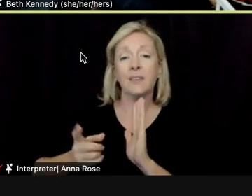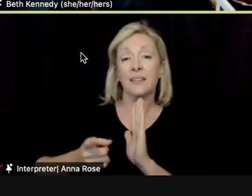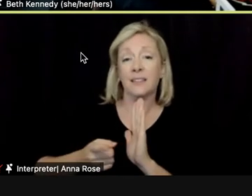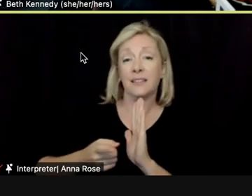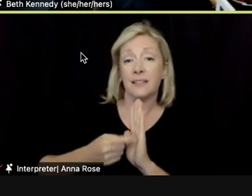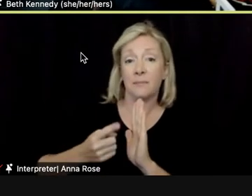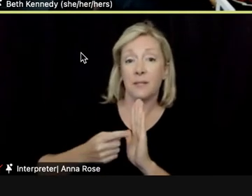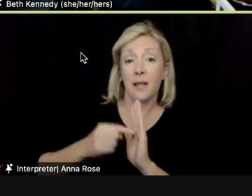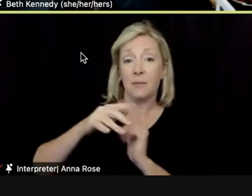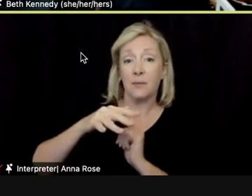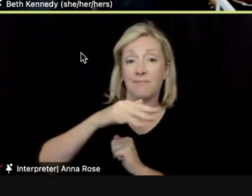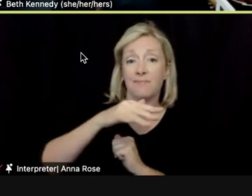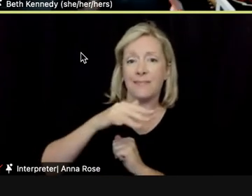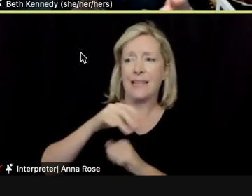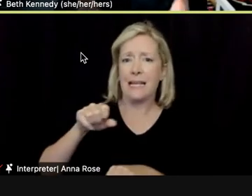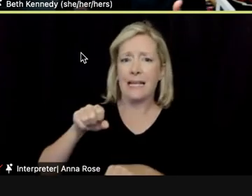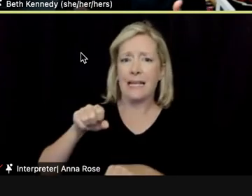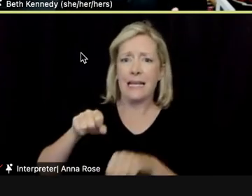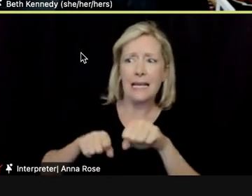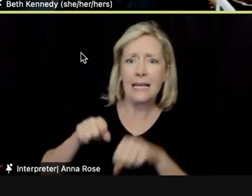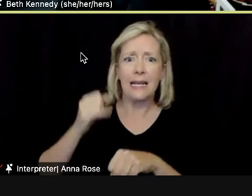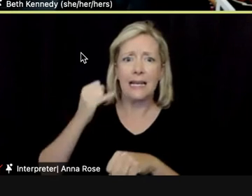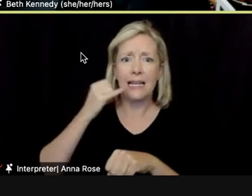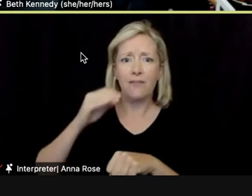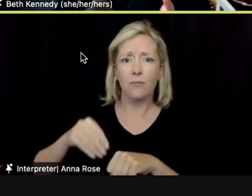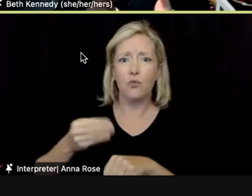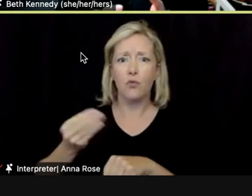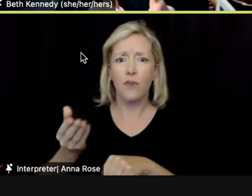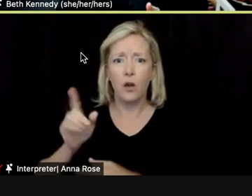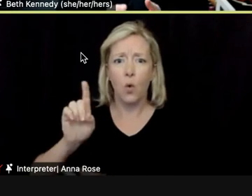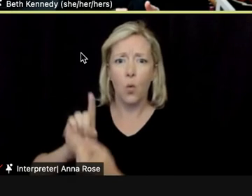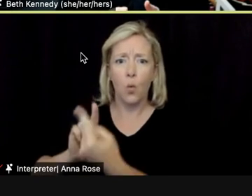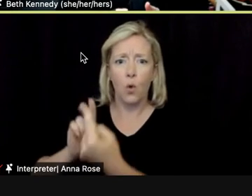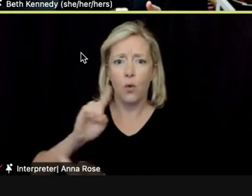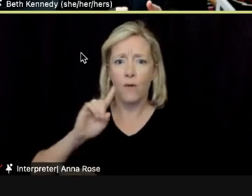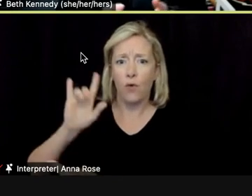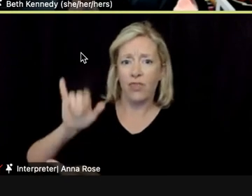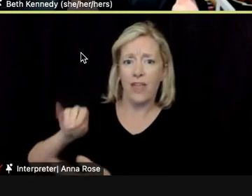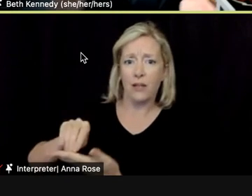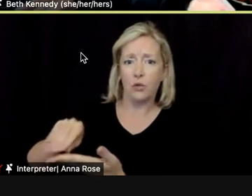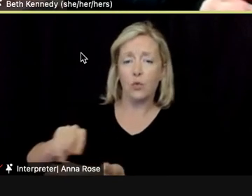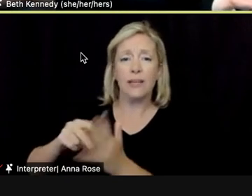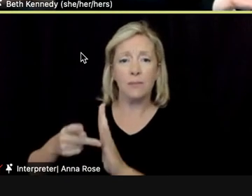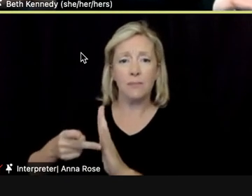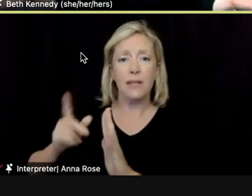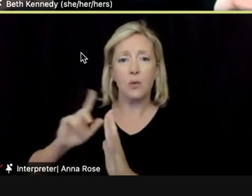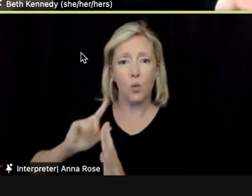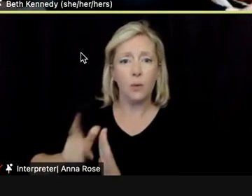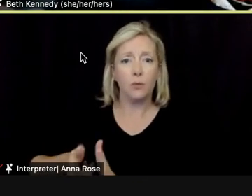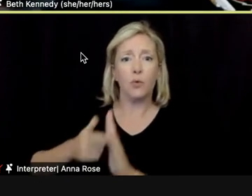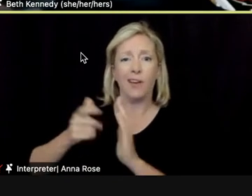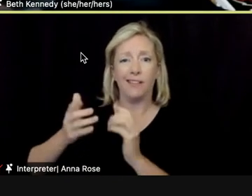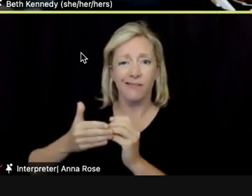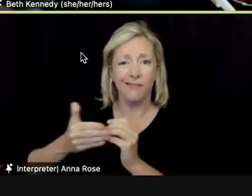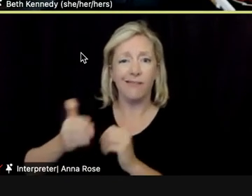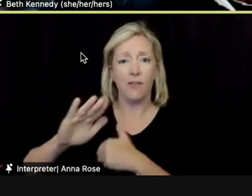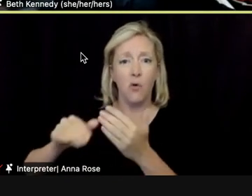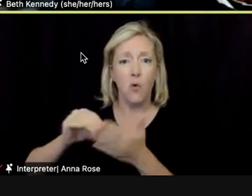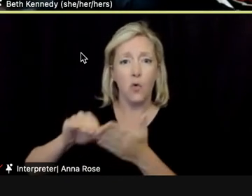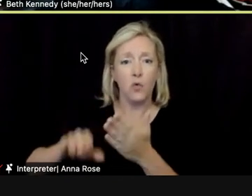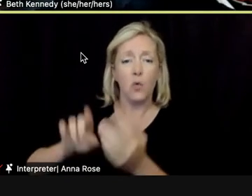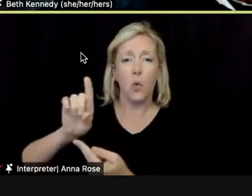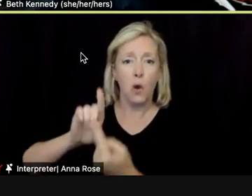an intervener for this student? Well, if we provide one-on-one for that student, we're going to have to provide one-on-one for all of our